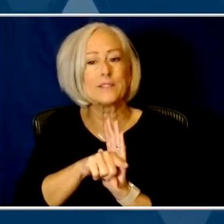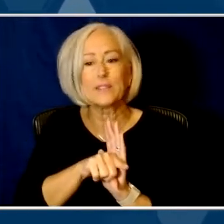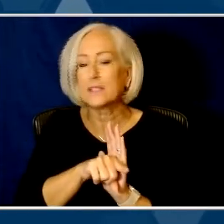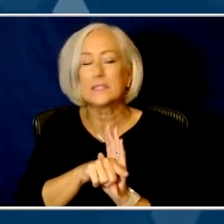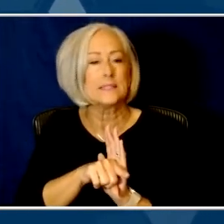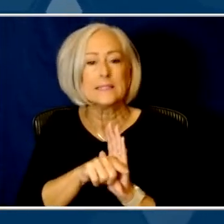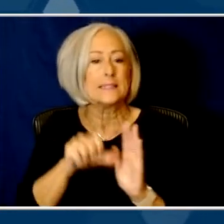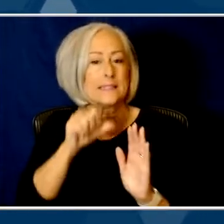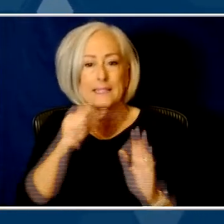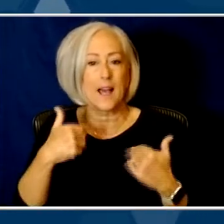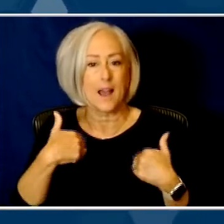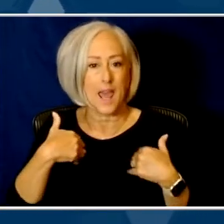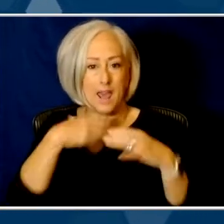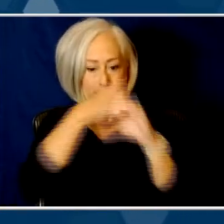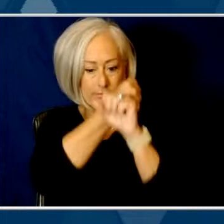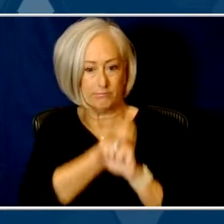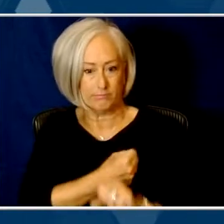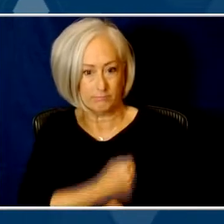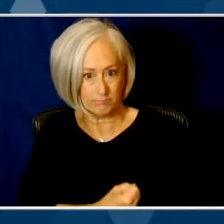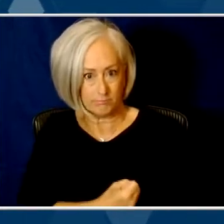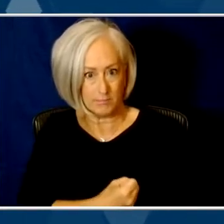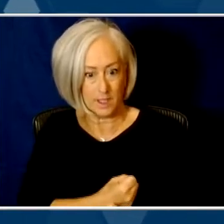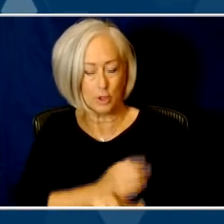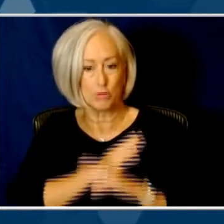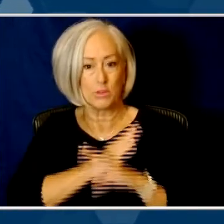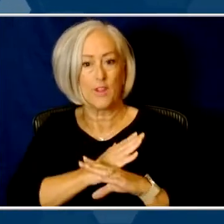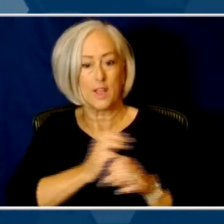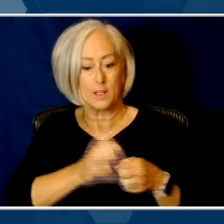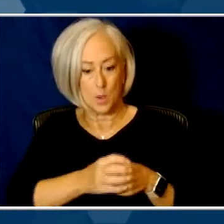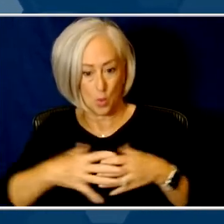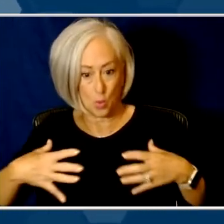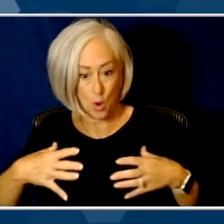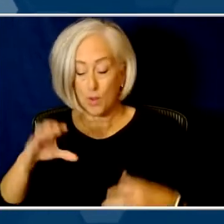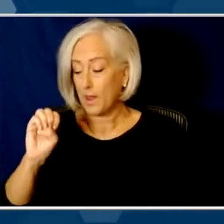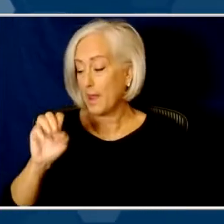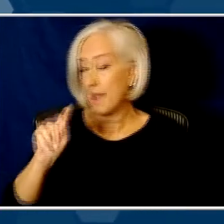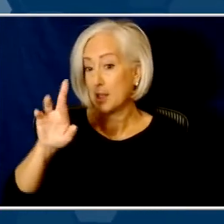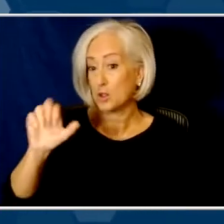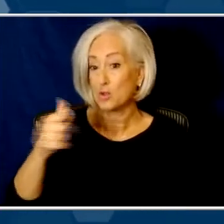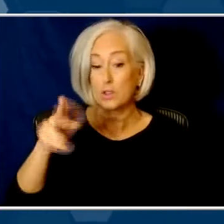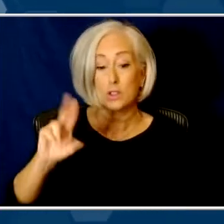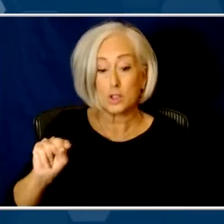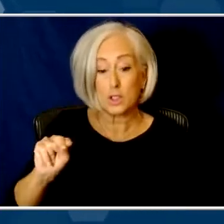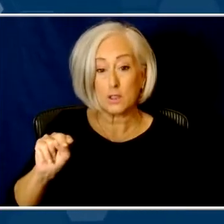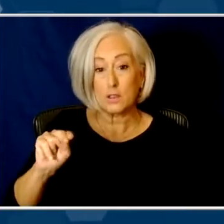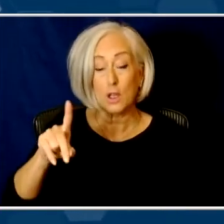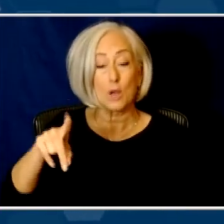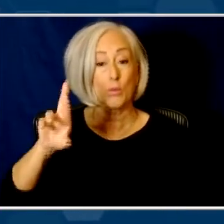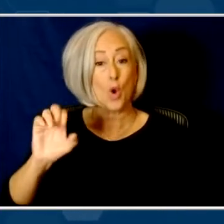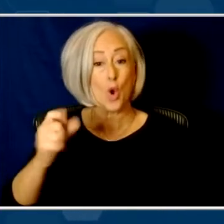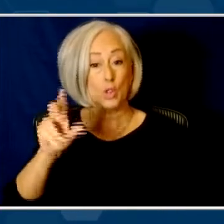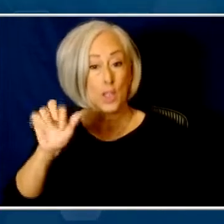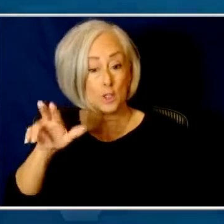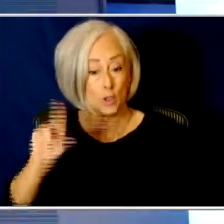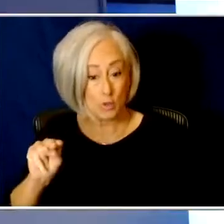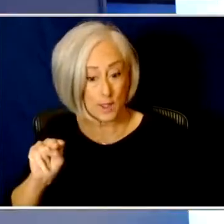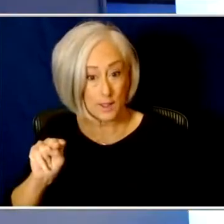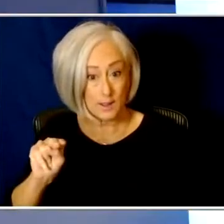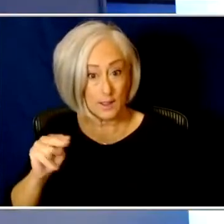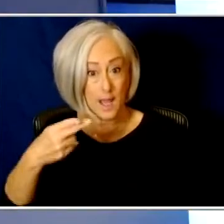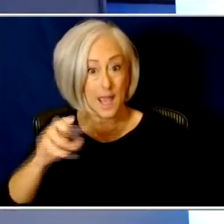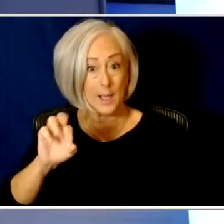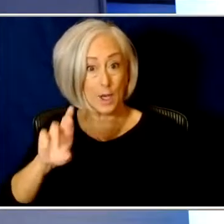common breast cancer growth: estrogen, progesterone, and HER2 proteins. So think about the locks on the door, and